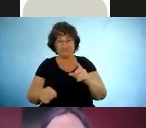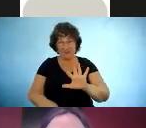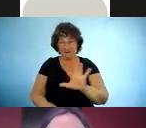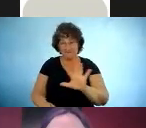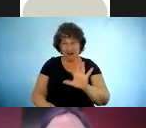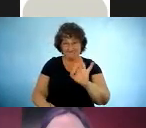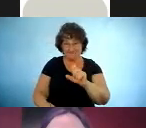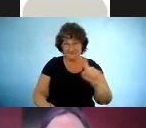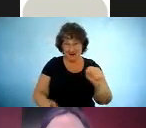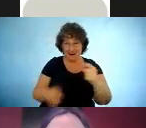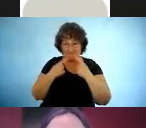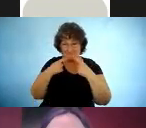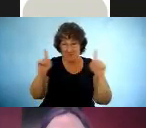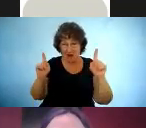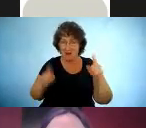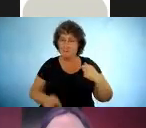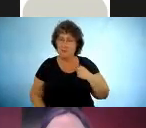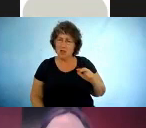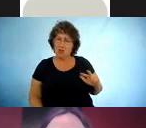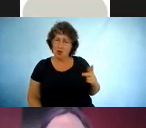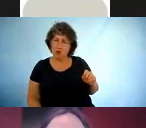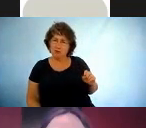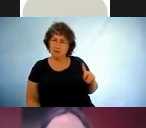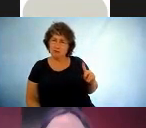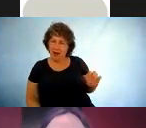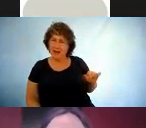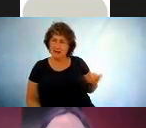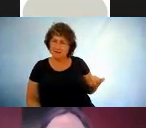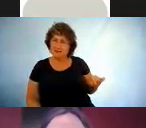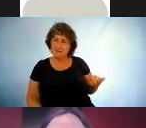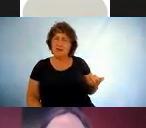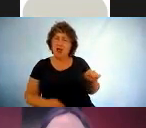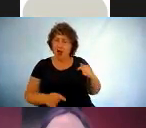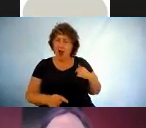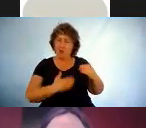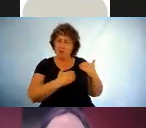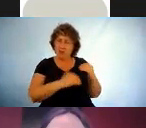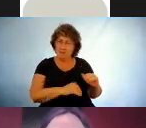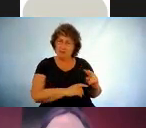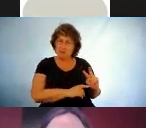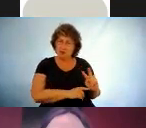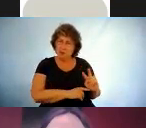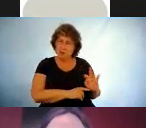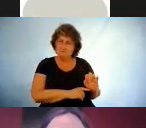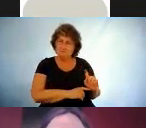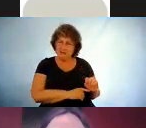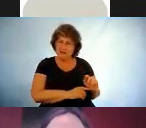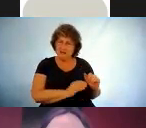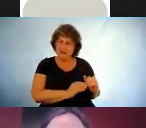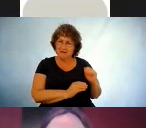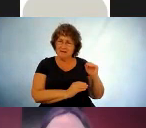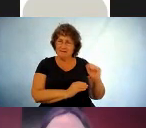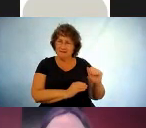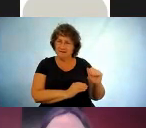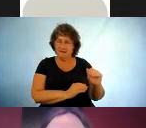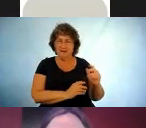they started to track me and how I behaved. It was 4 feet higher than in middle school buzzing. They said,